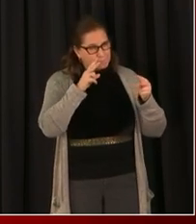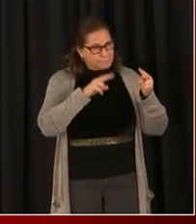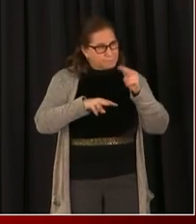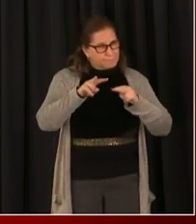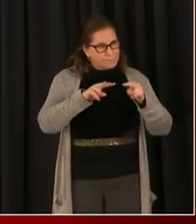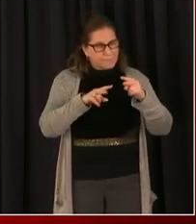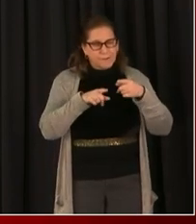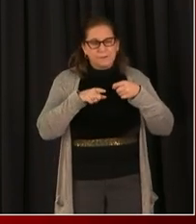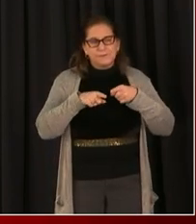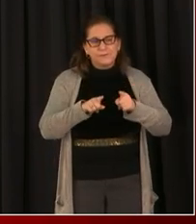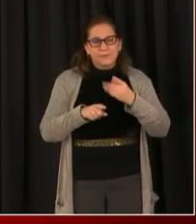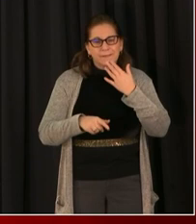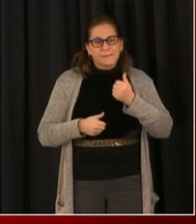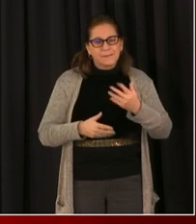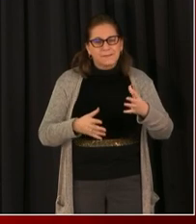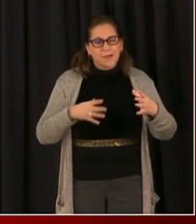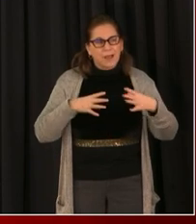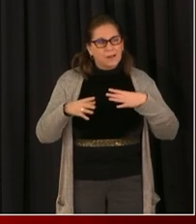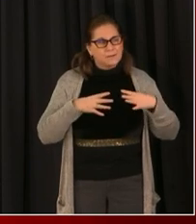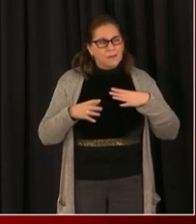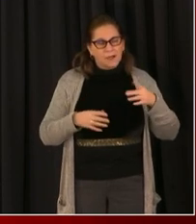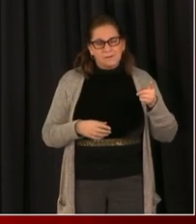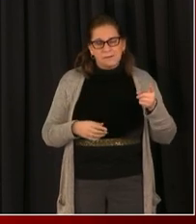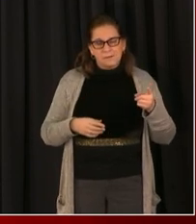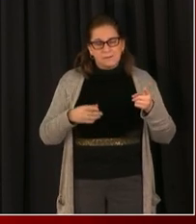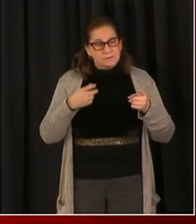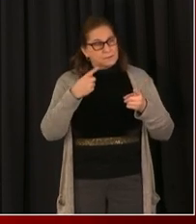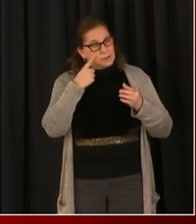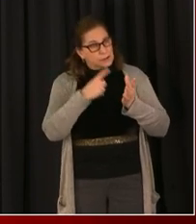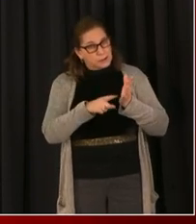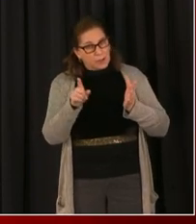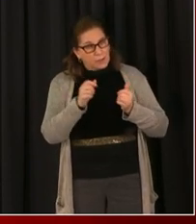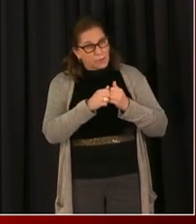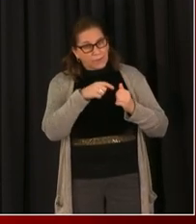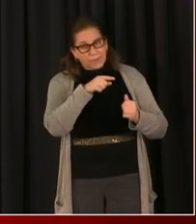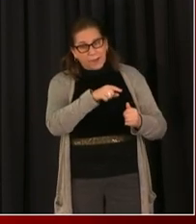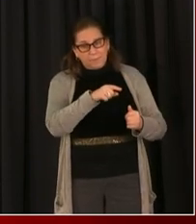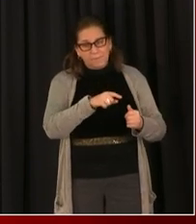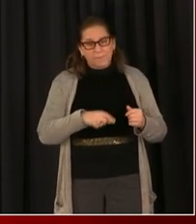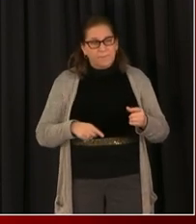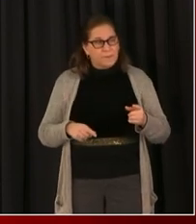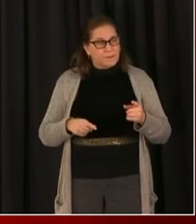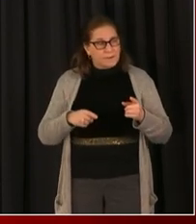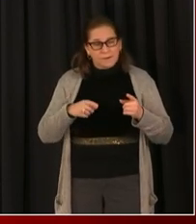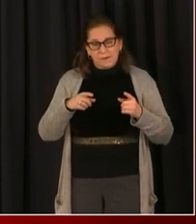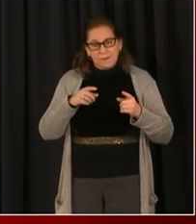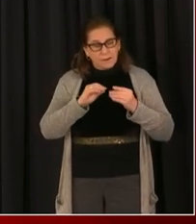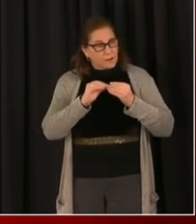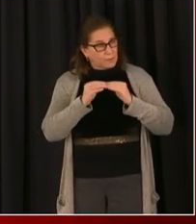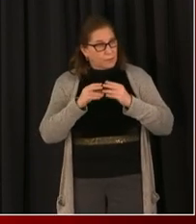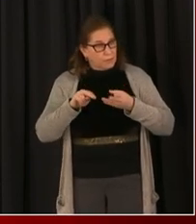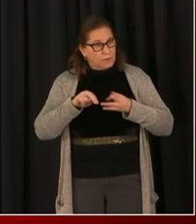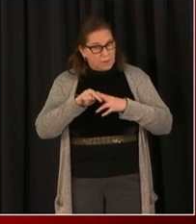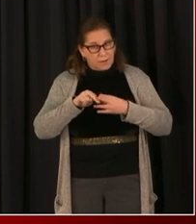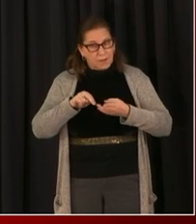What do you mean in terms of can we trace it to Thanksgiving gatherings? Sorry, the rise in daily case numbers.